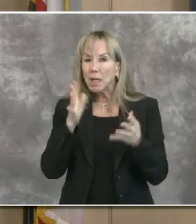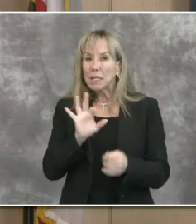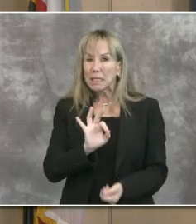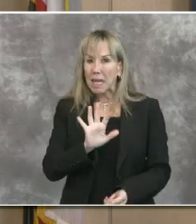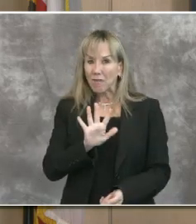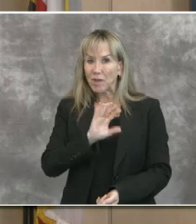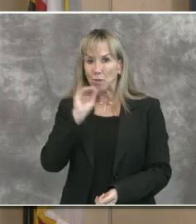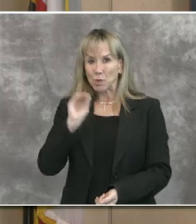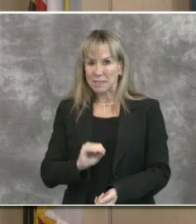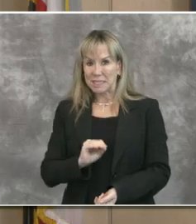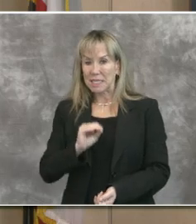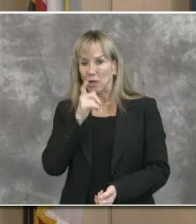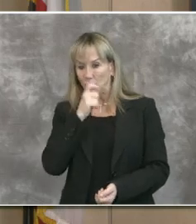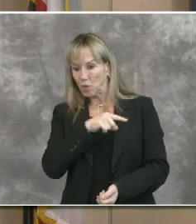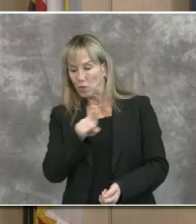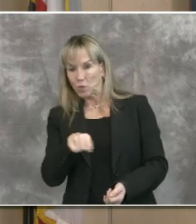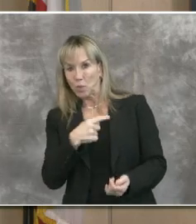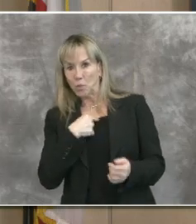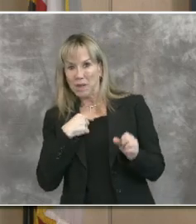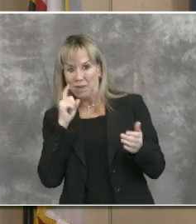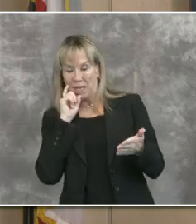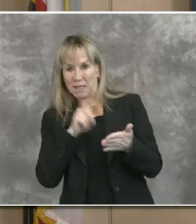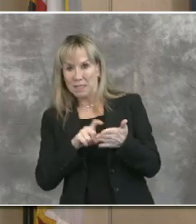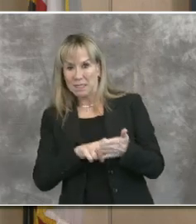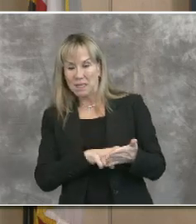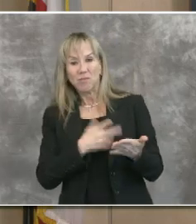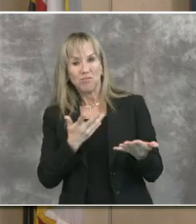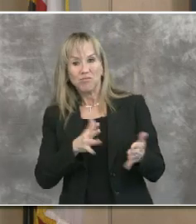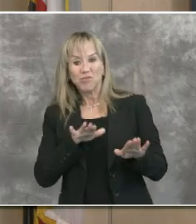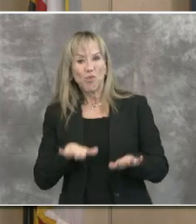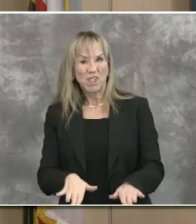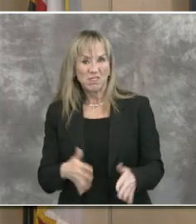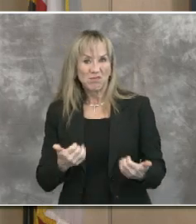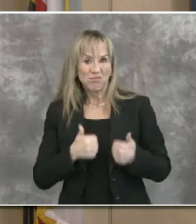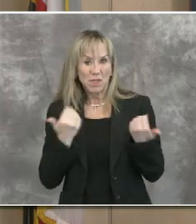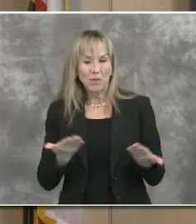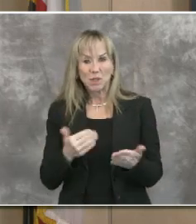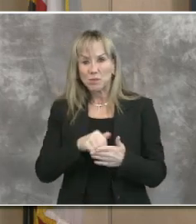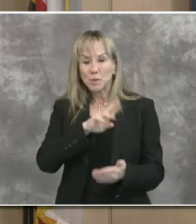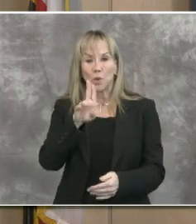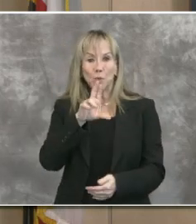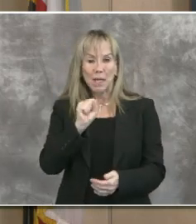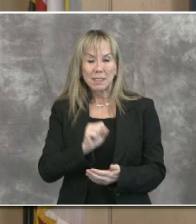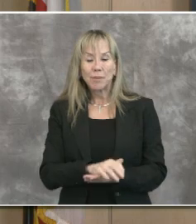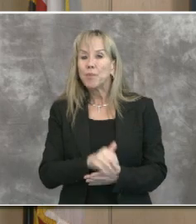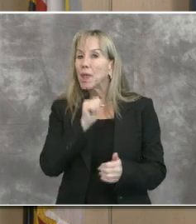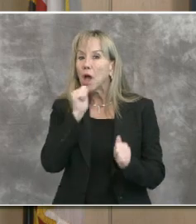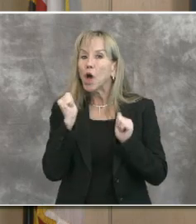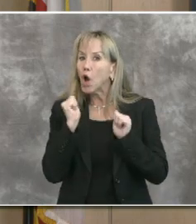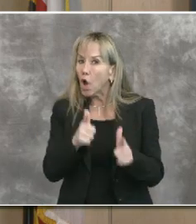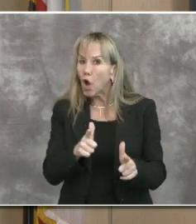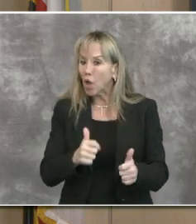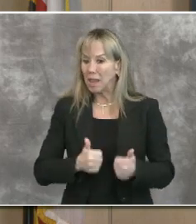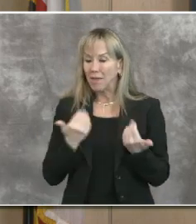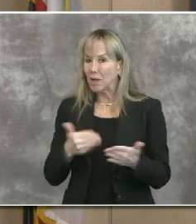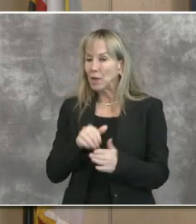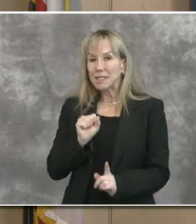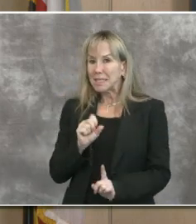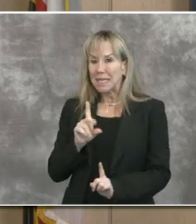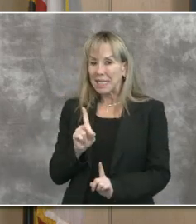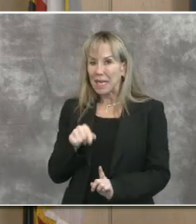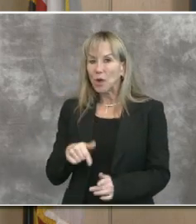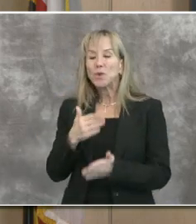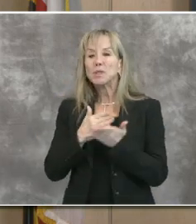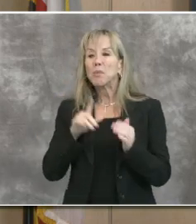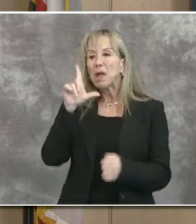that we have been able to identify are actually residents of the United States. Not all are residents of San Diego. Some are residents